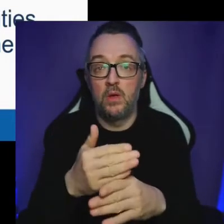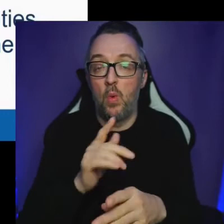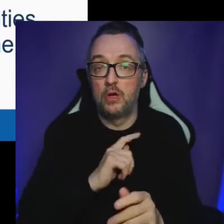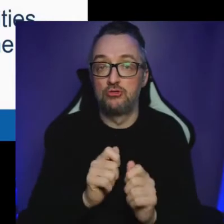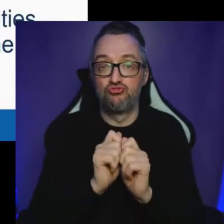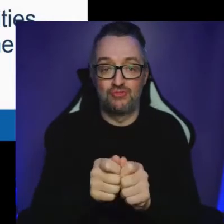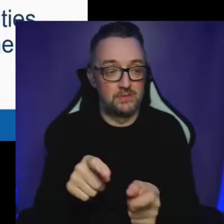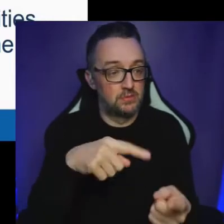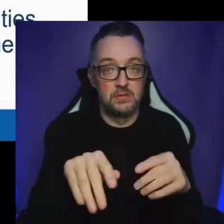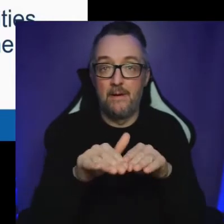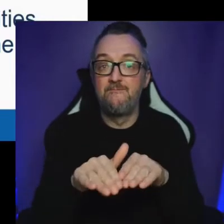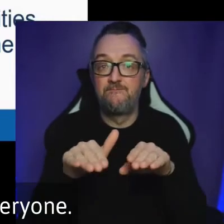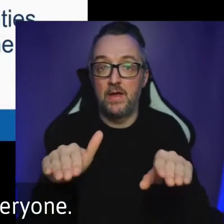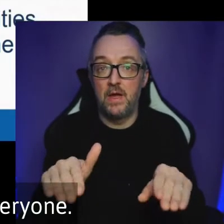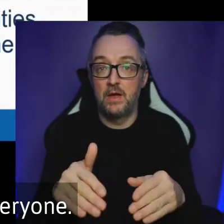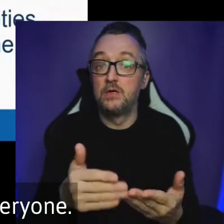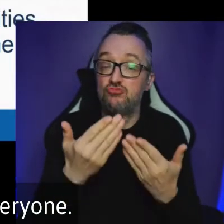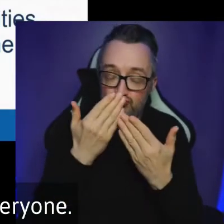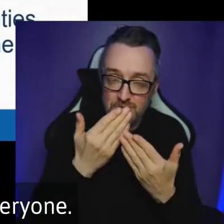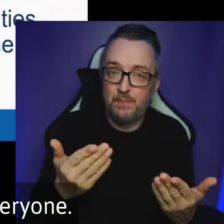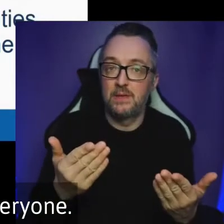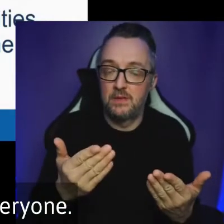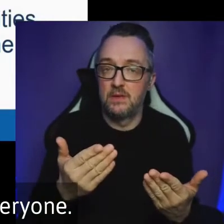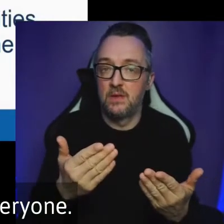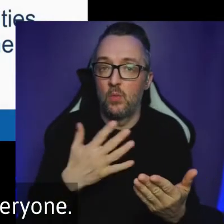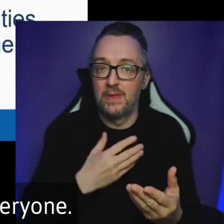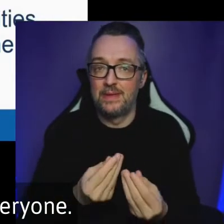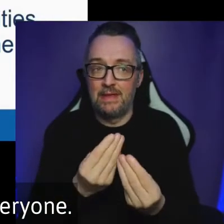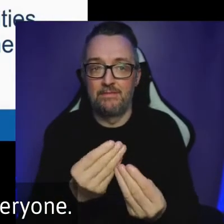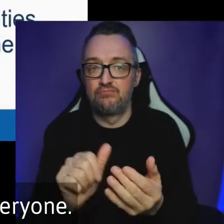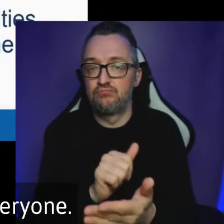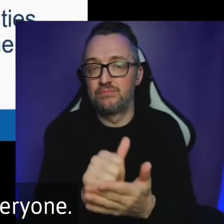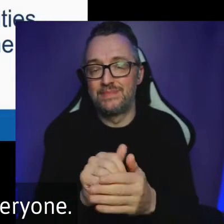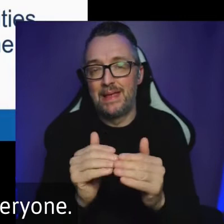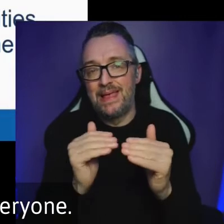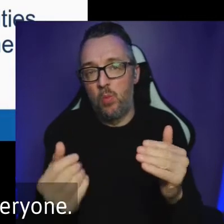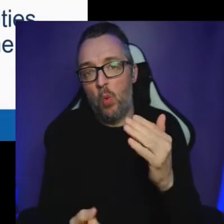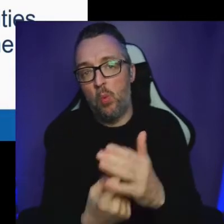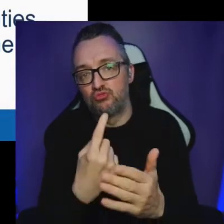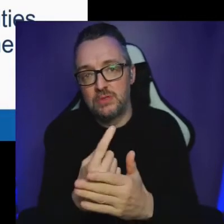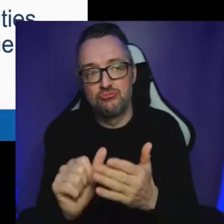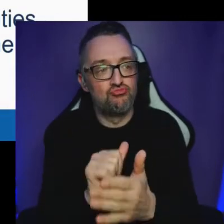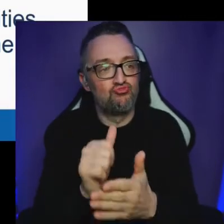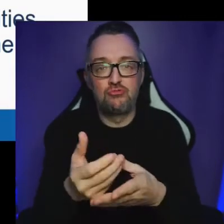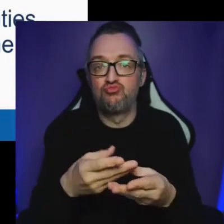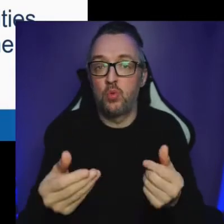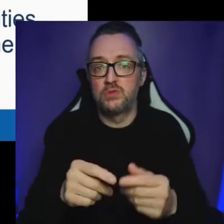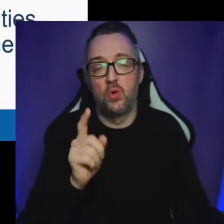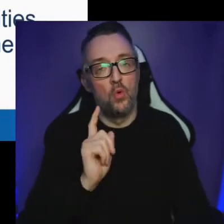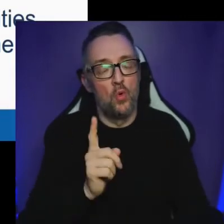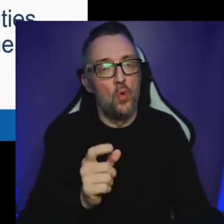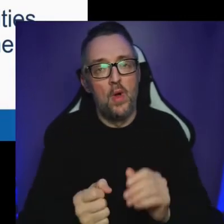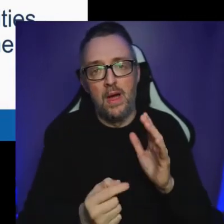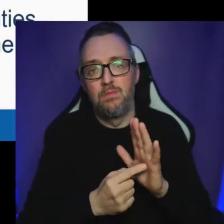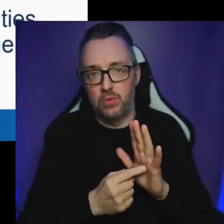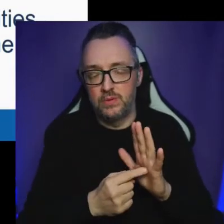everyone fairly, respectfully, providing equal opportunity and resources for everyone. That's a really, really important part,